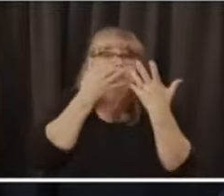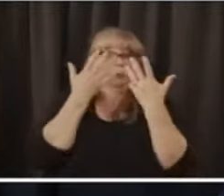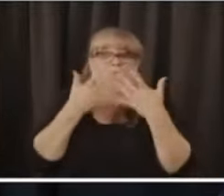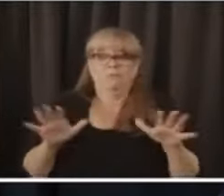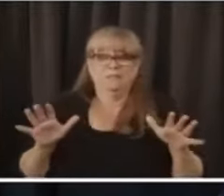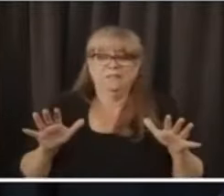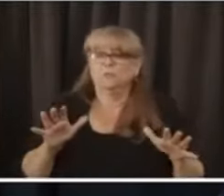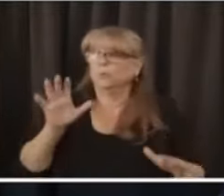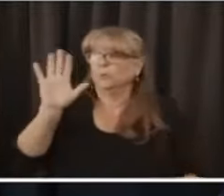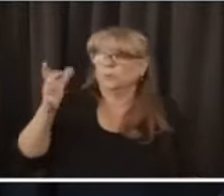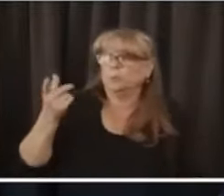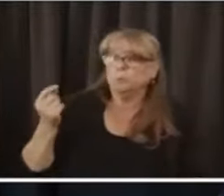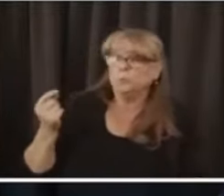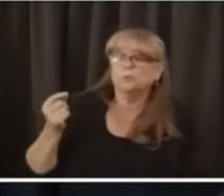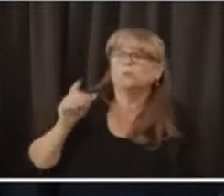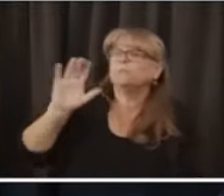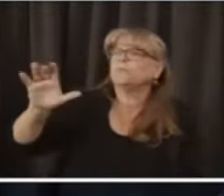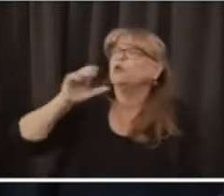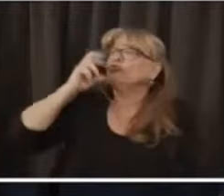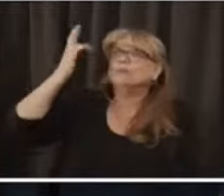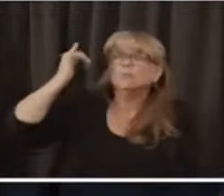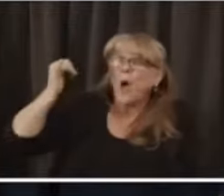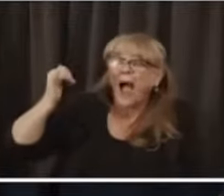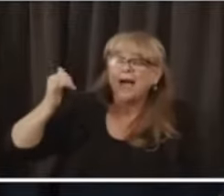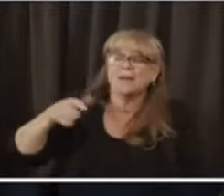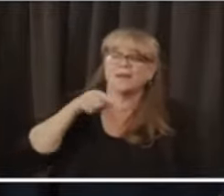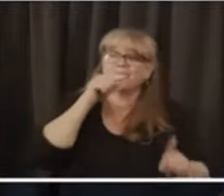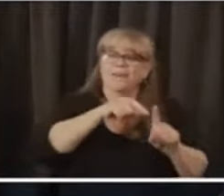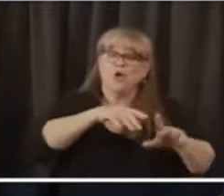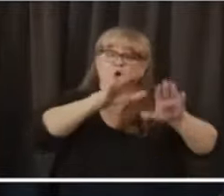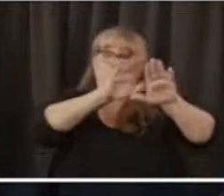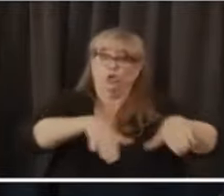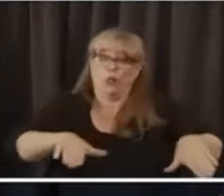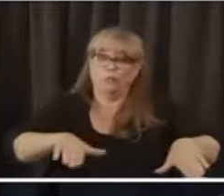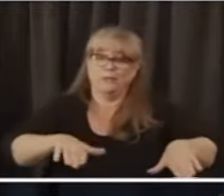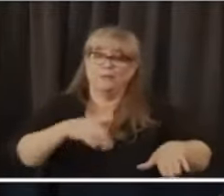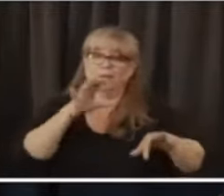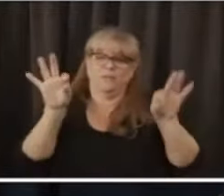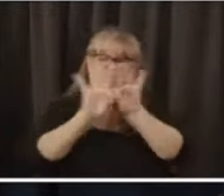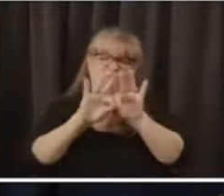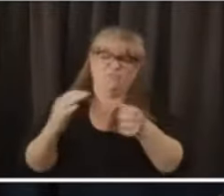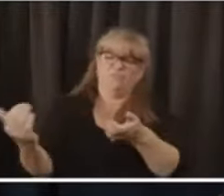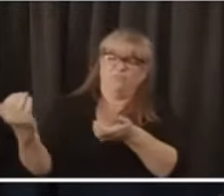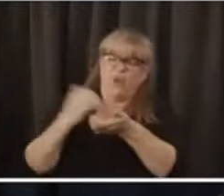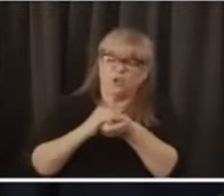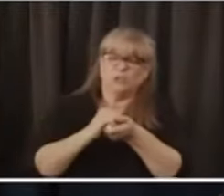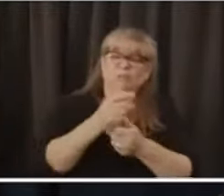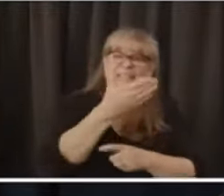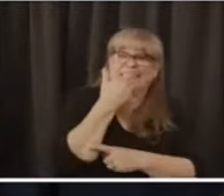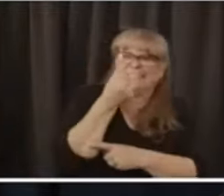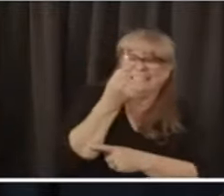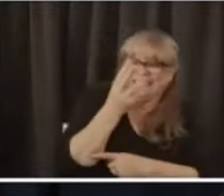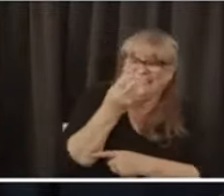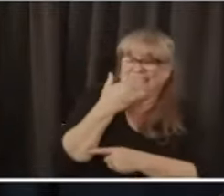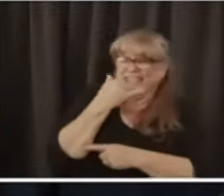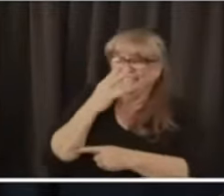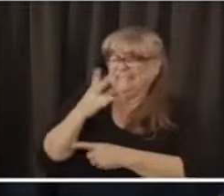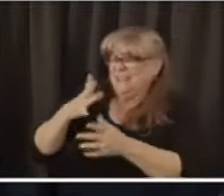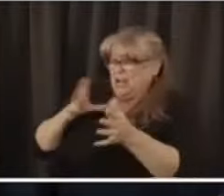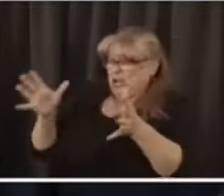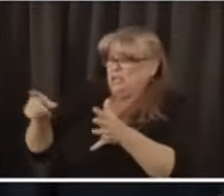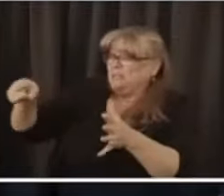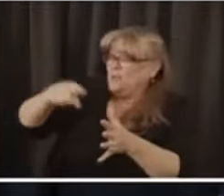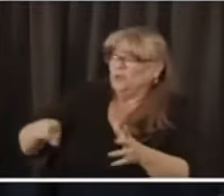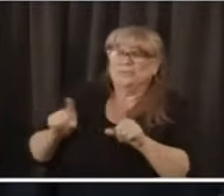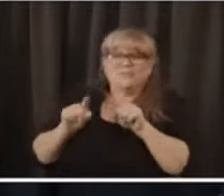the reasons that we're emphasizing the partnership with Children's today and the drive for 16 and 17-year-olds to get vaccinated. Not all 16 and 17-year-olds are